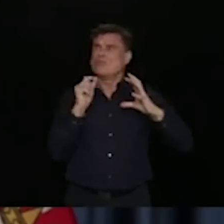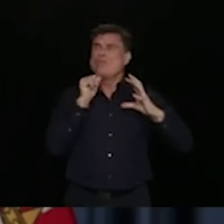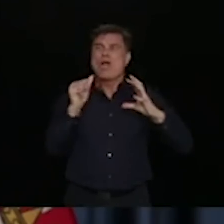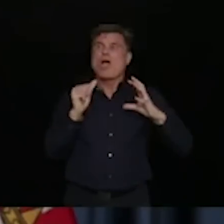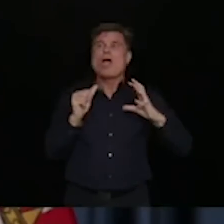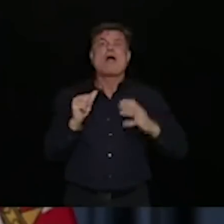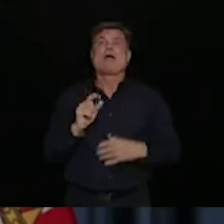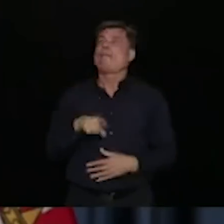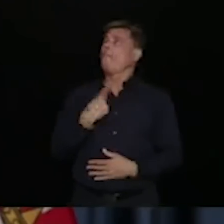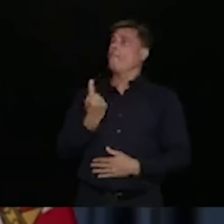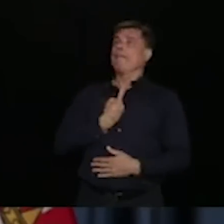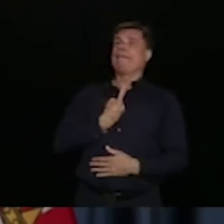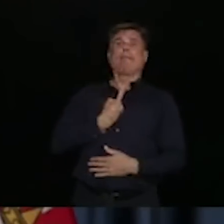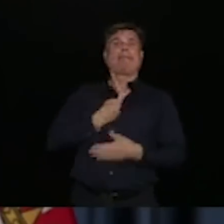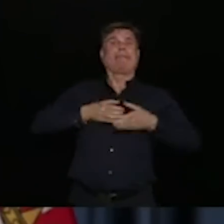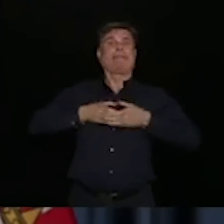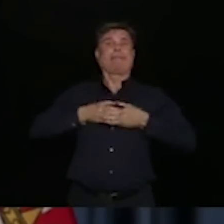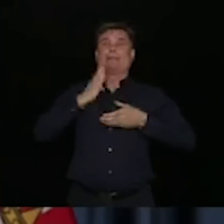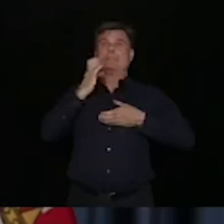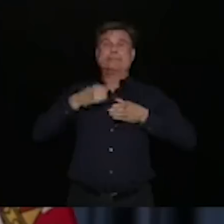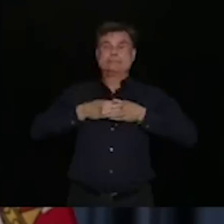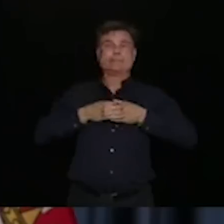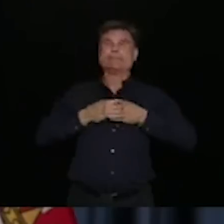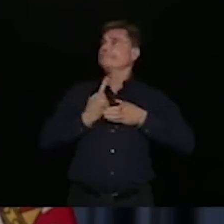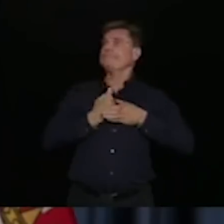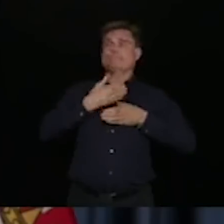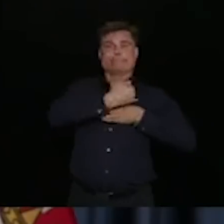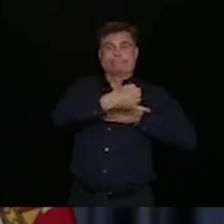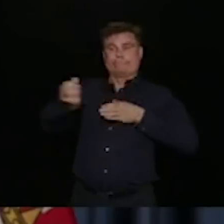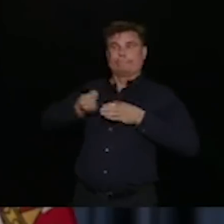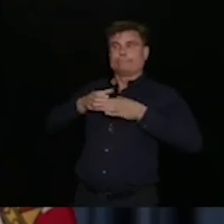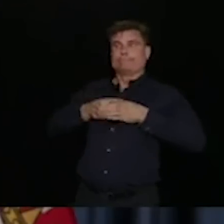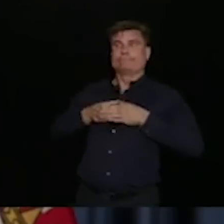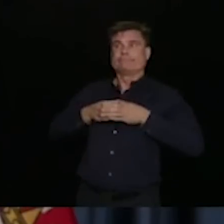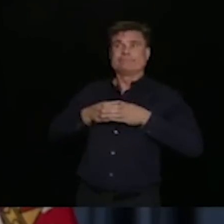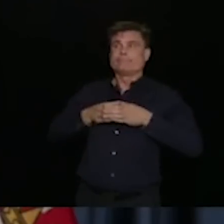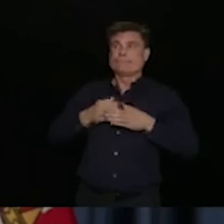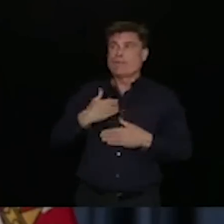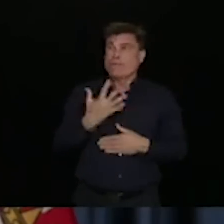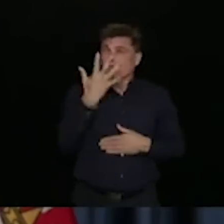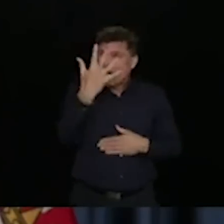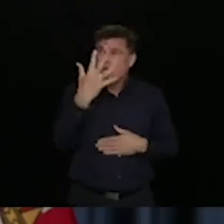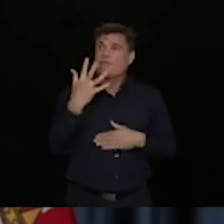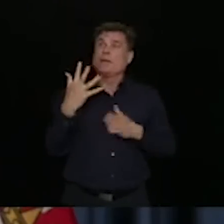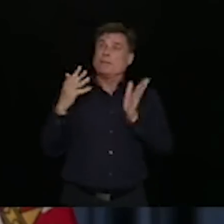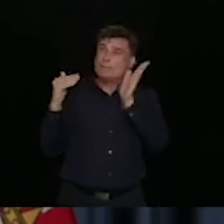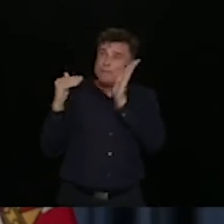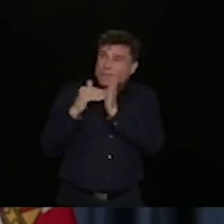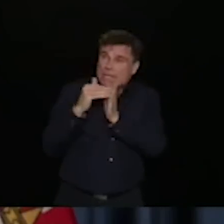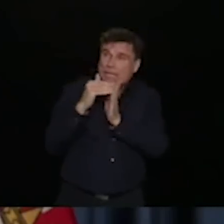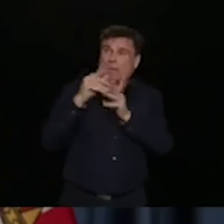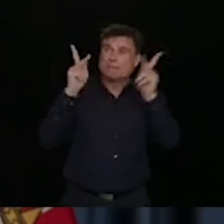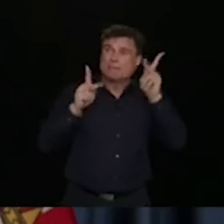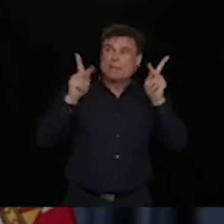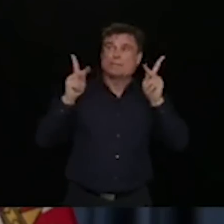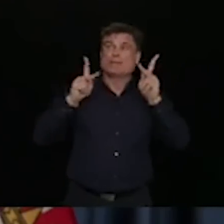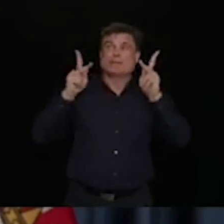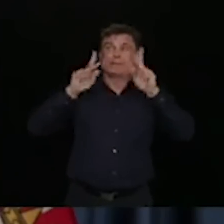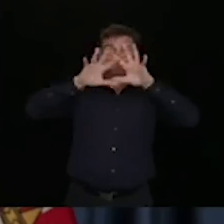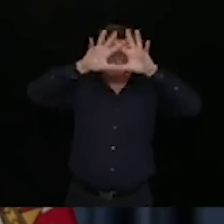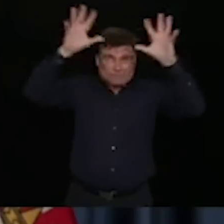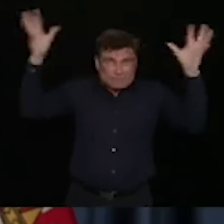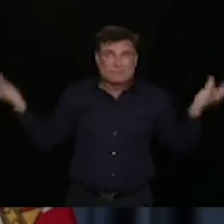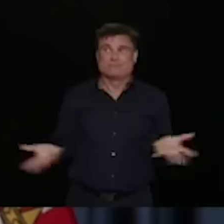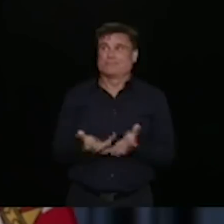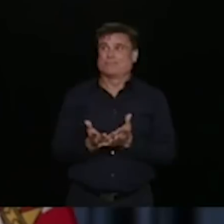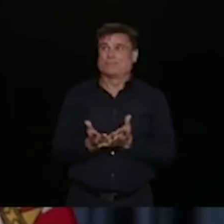island here in British Columbia. We are 5 million souls in a 7 billion soul sea of humanity on the